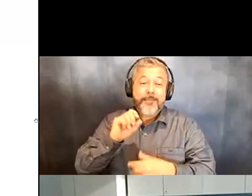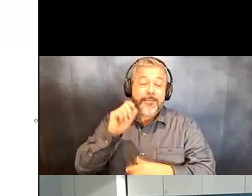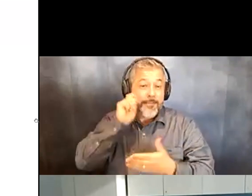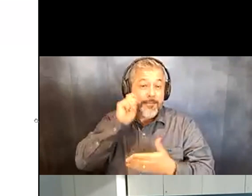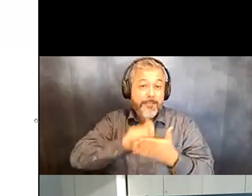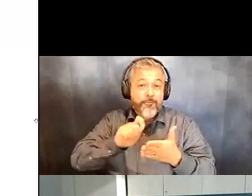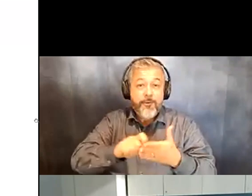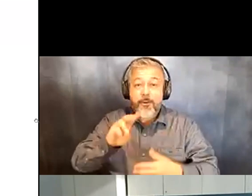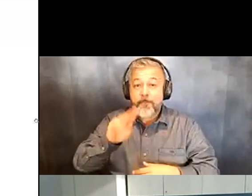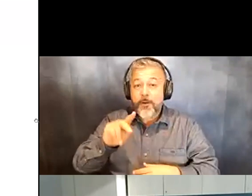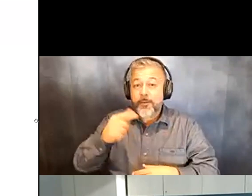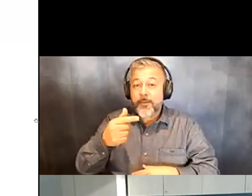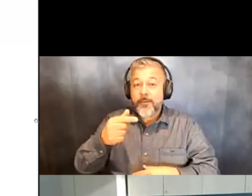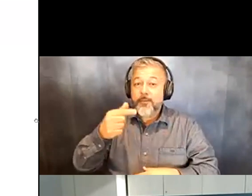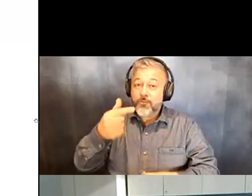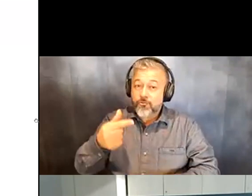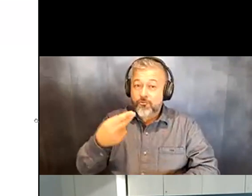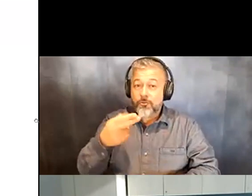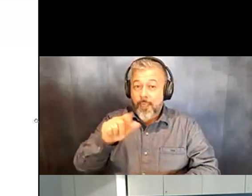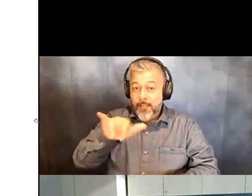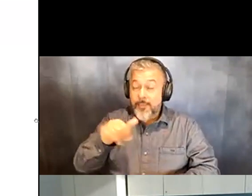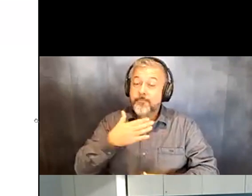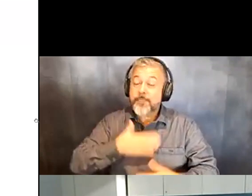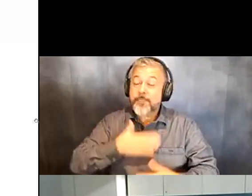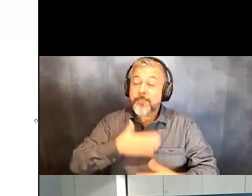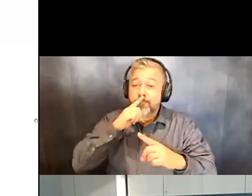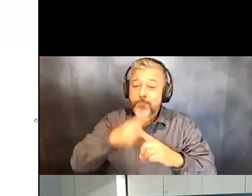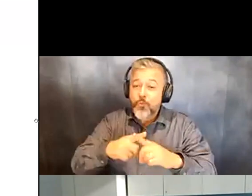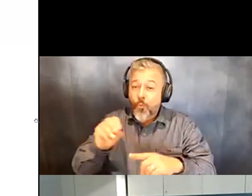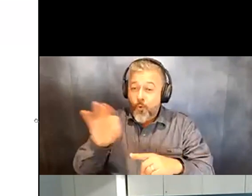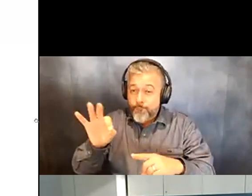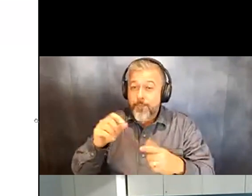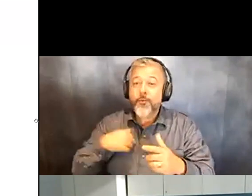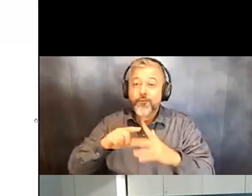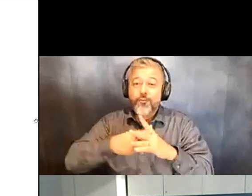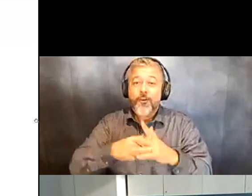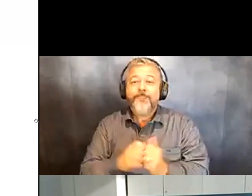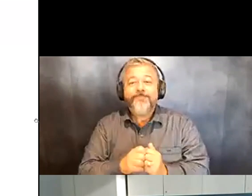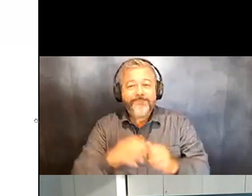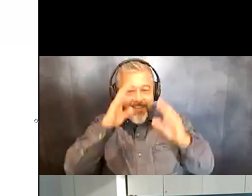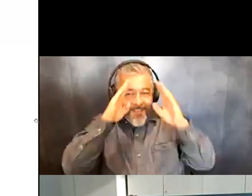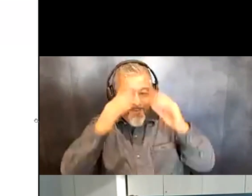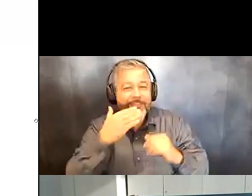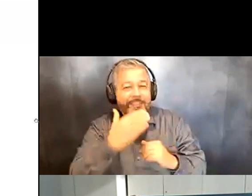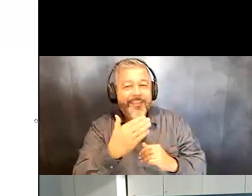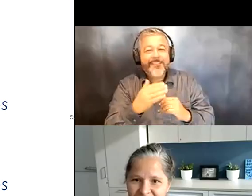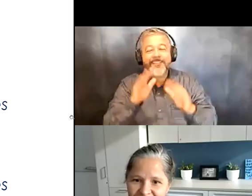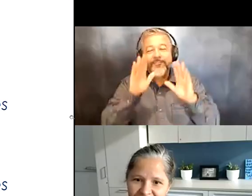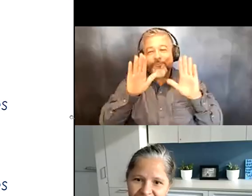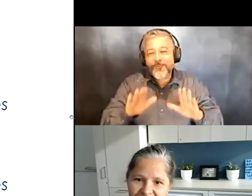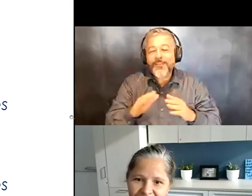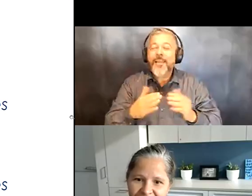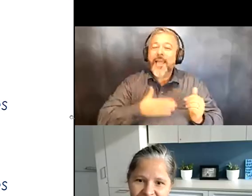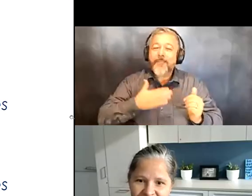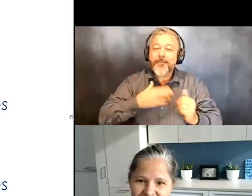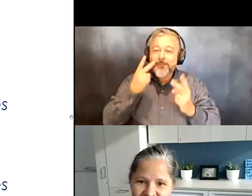take yourself off mute and provide the opening, that'd be great. Terrific. Thanks, Darcy, and thanks all. Great to